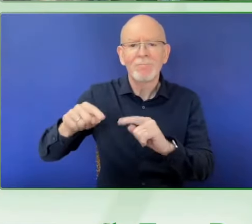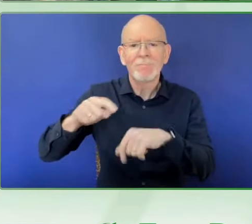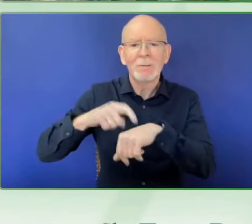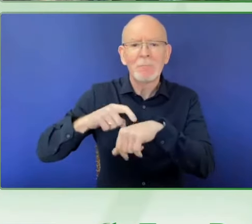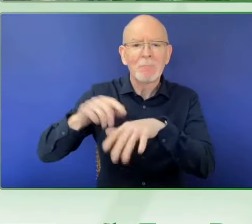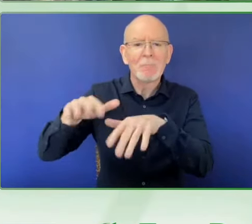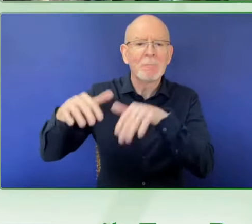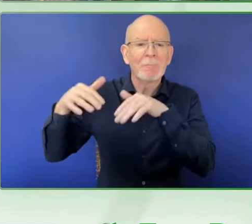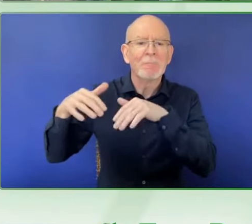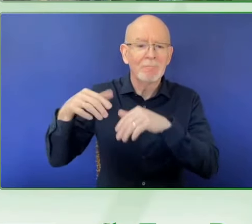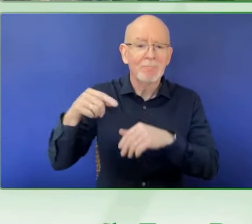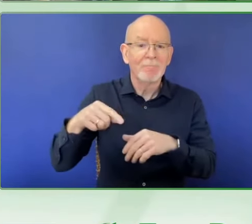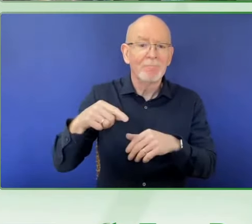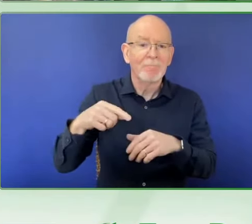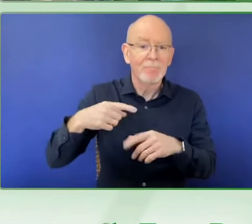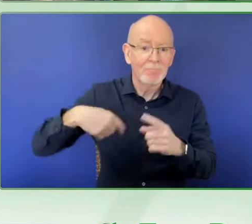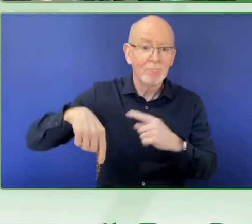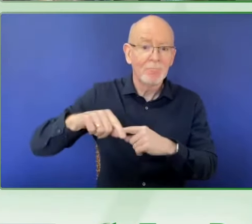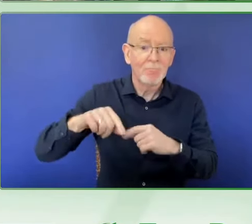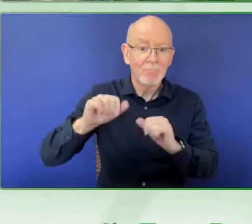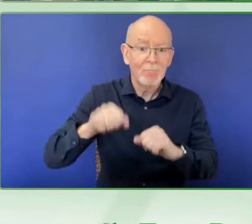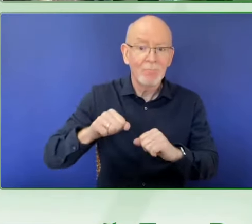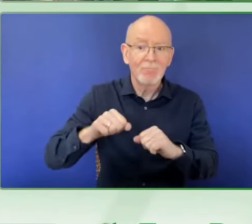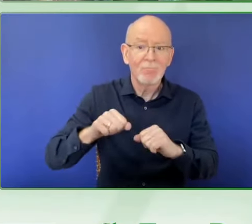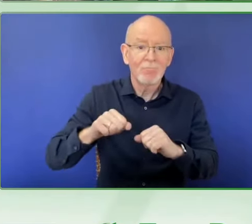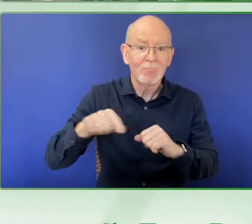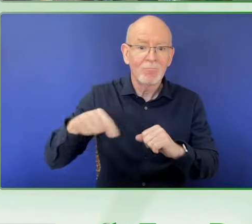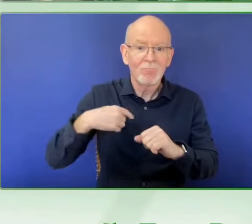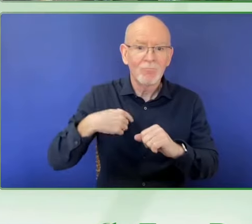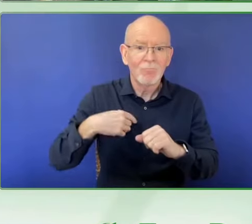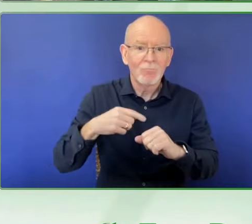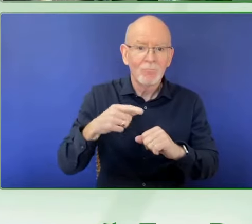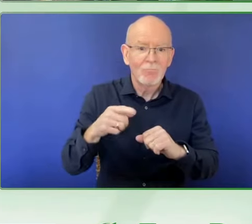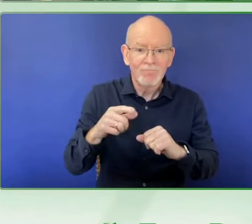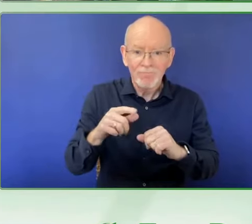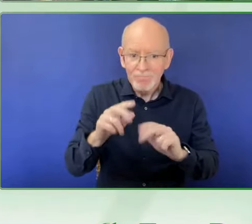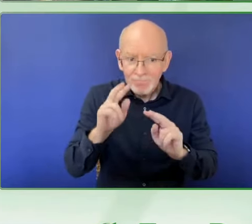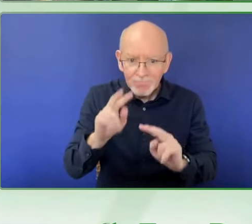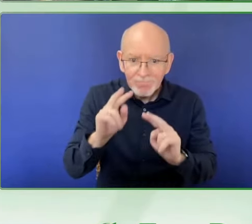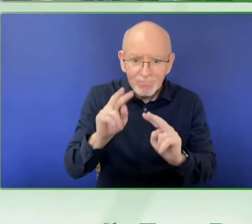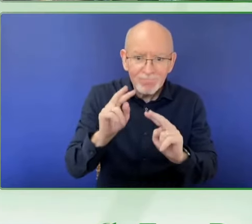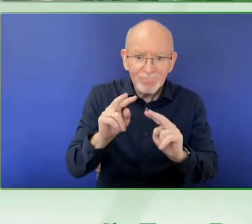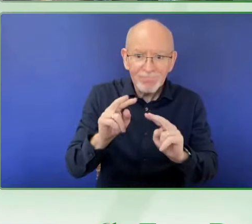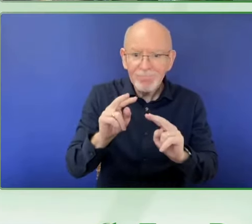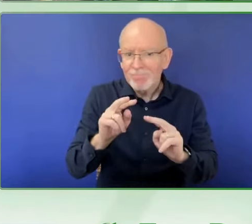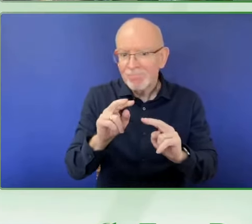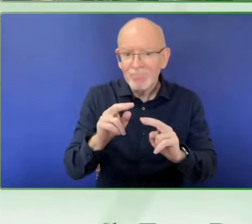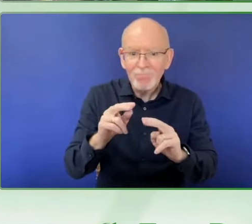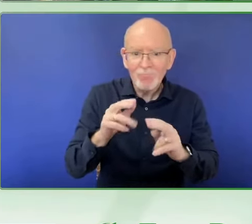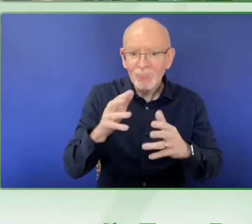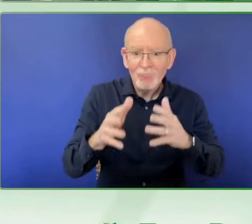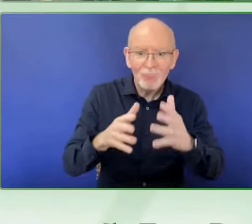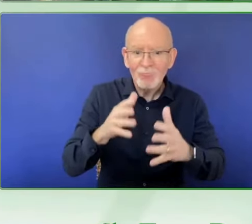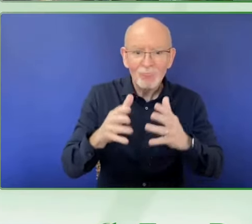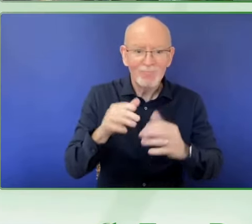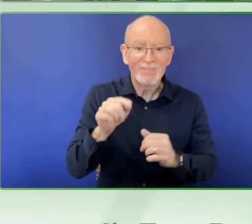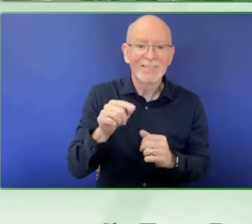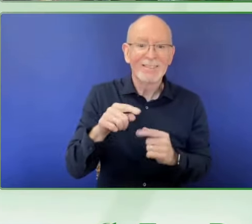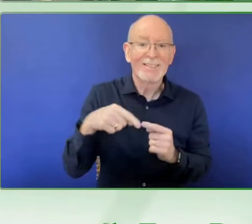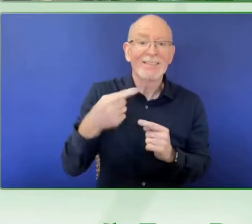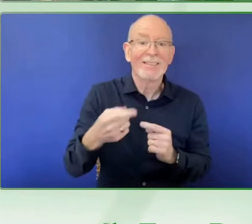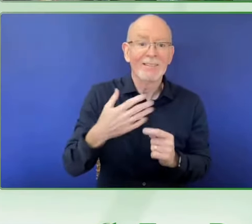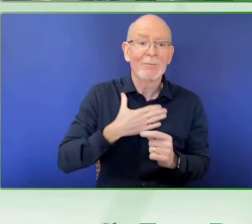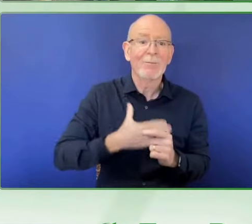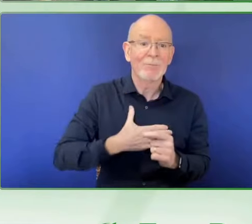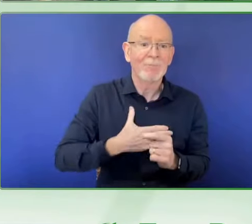master's degree in astronomy and works as SOCIA's executive assistant, and she has been deeply involved on the